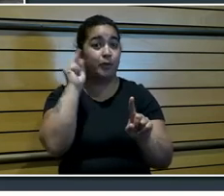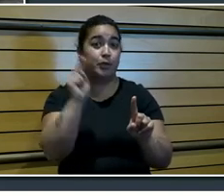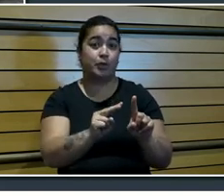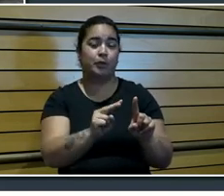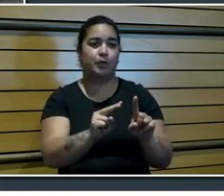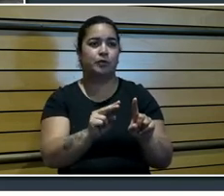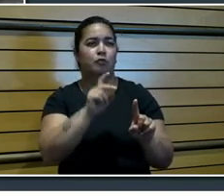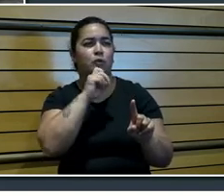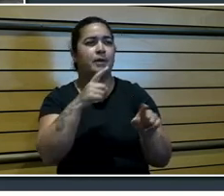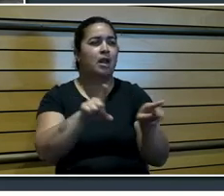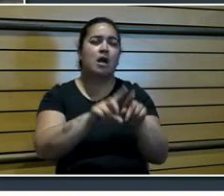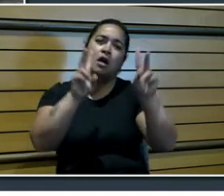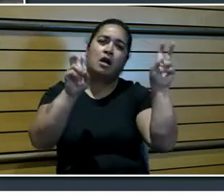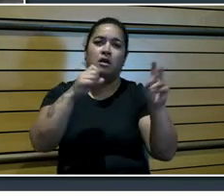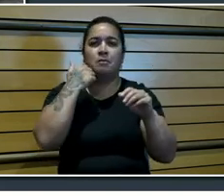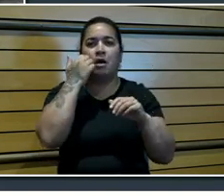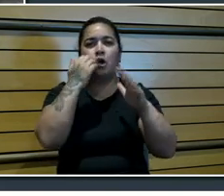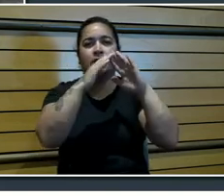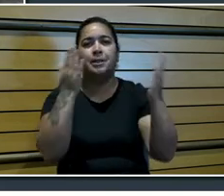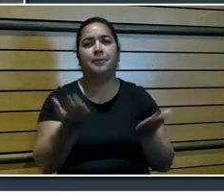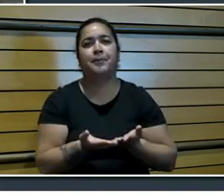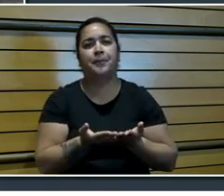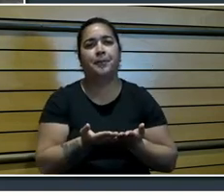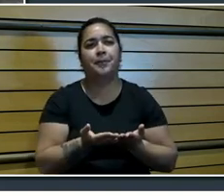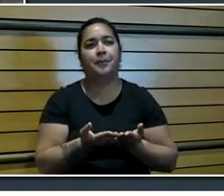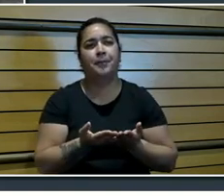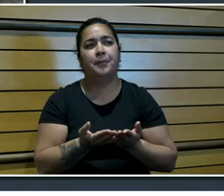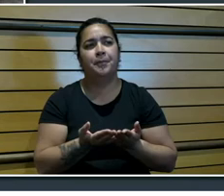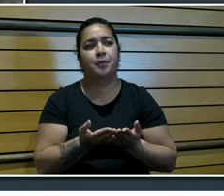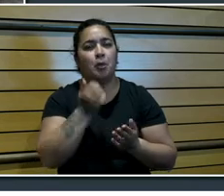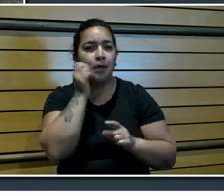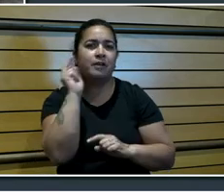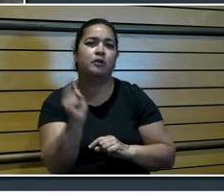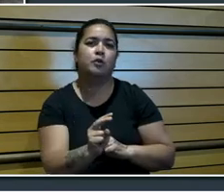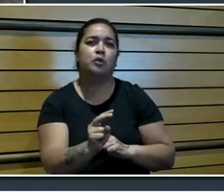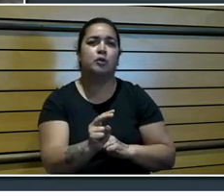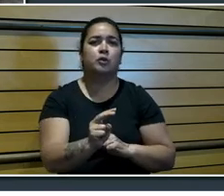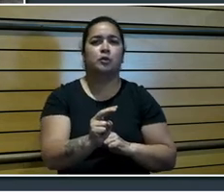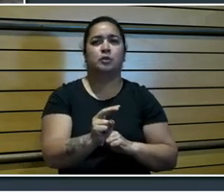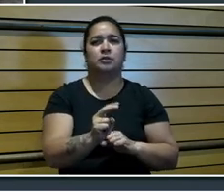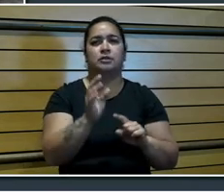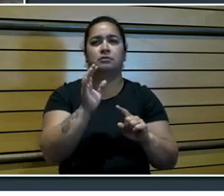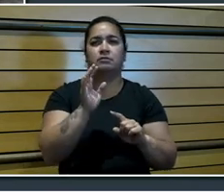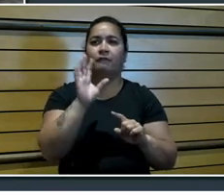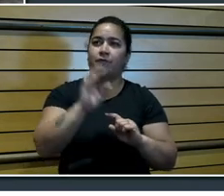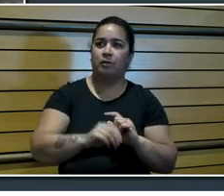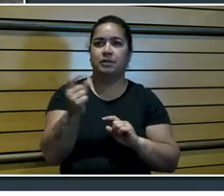of Māori-dim-based views which would be coming with someone of Māori descent.